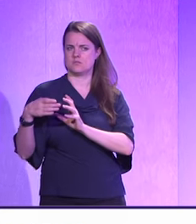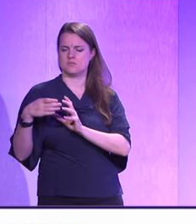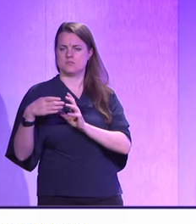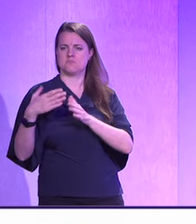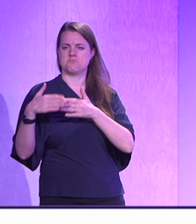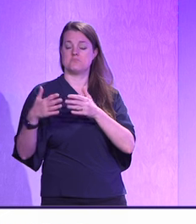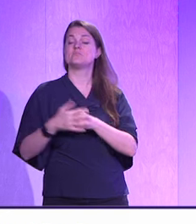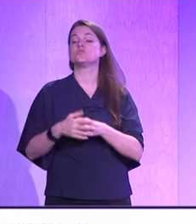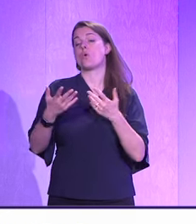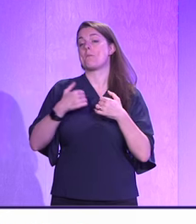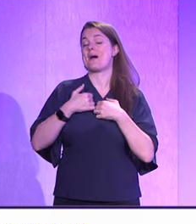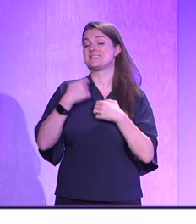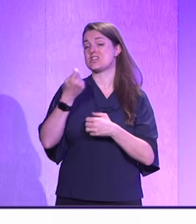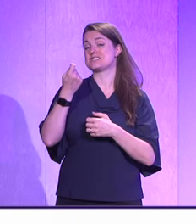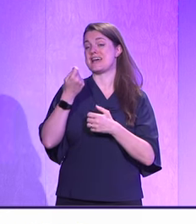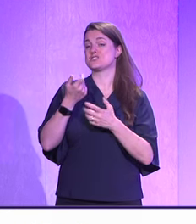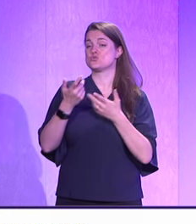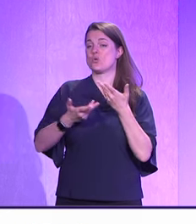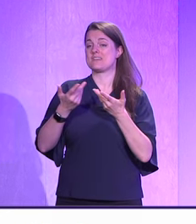Some nice success stories. So Flow Health